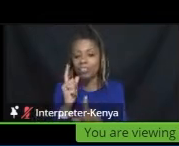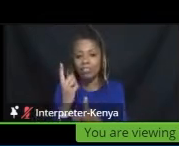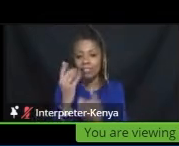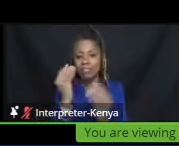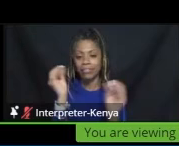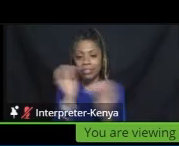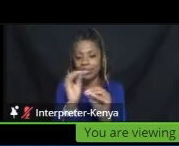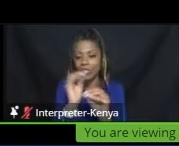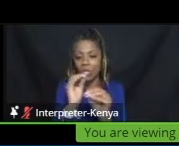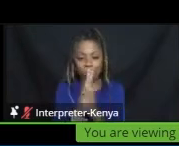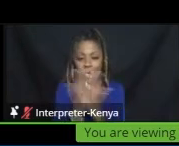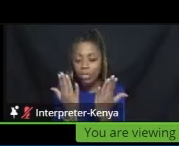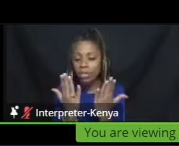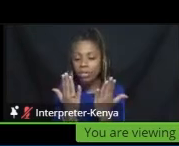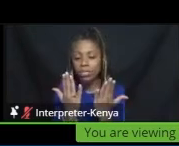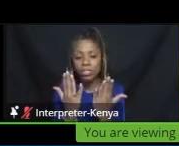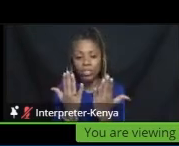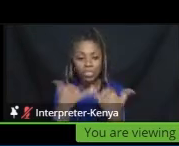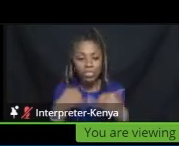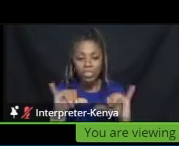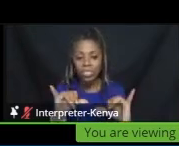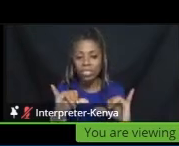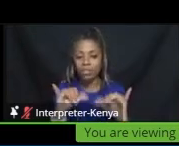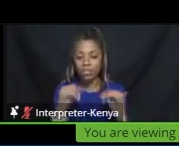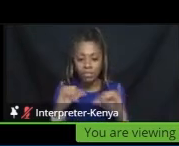still don't feel like you got it.